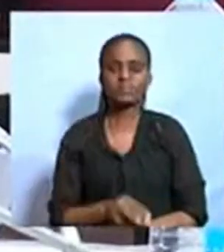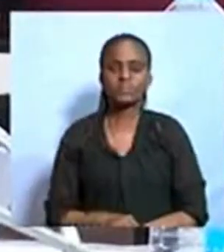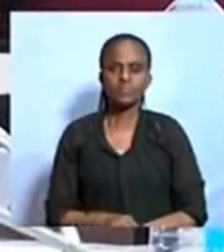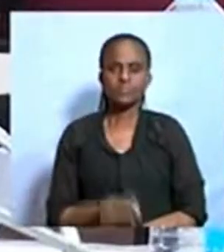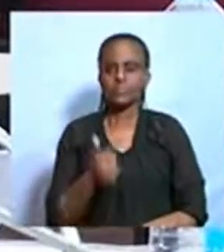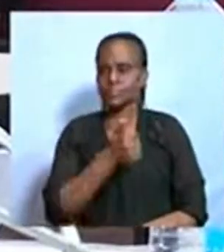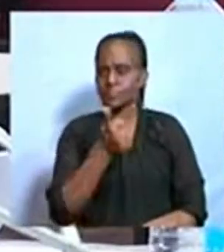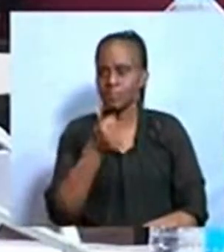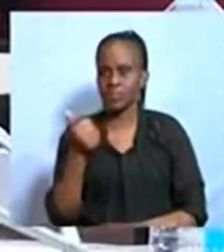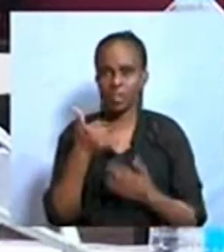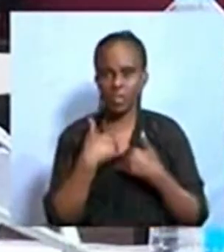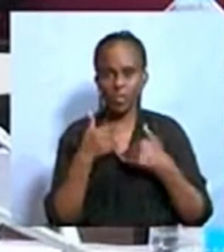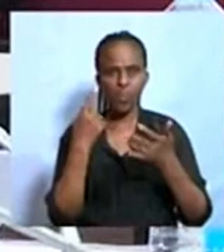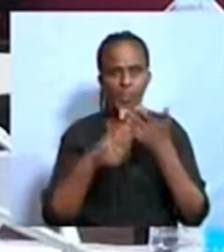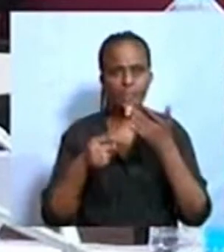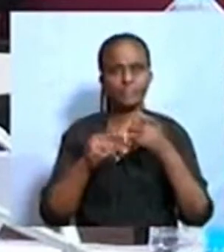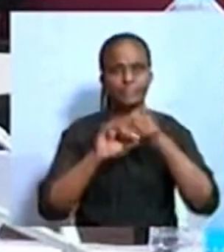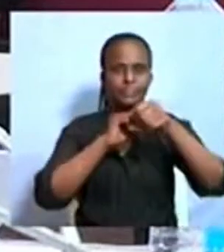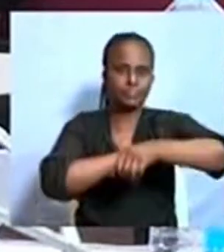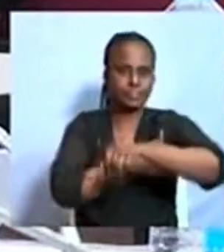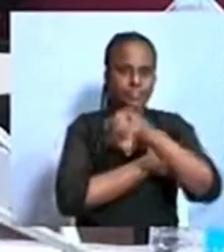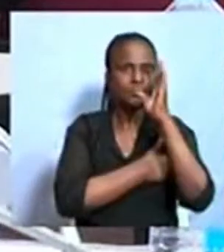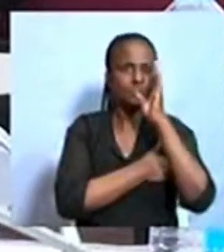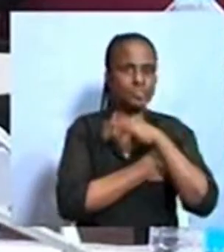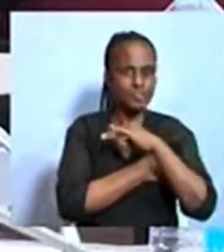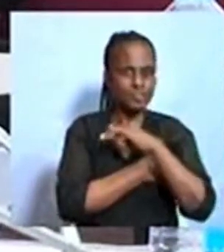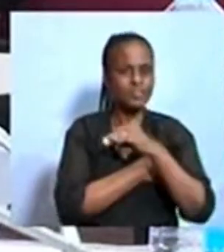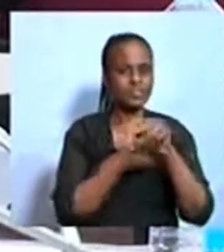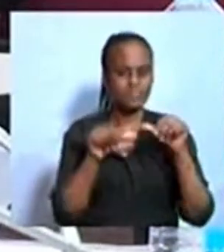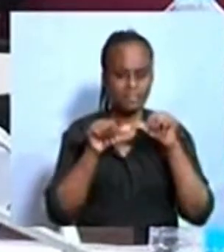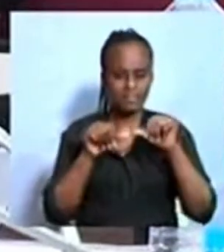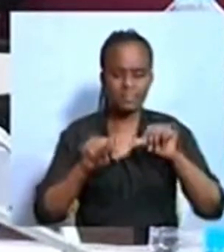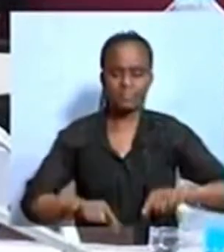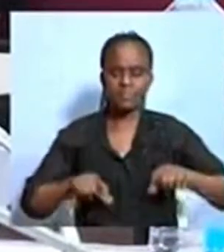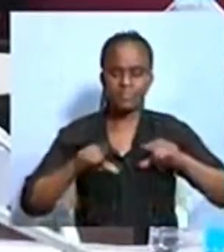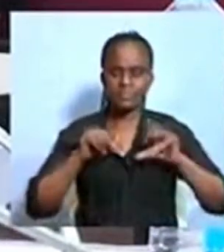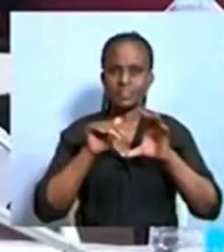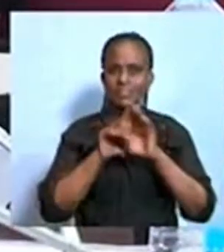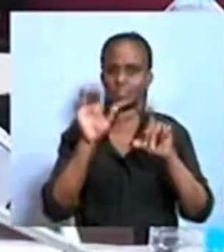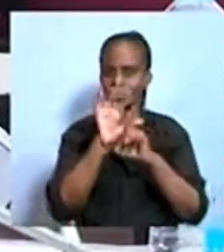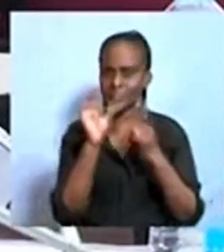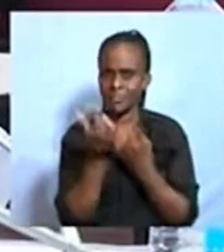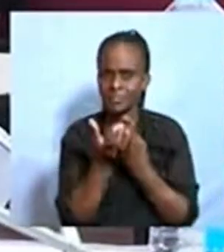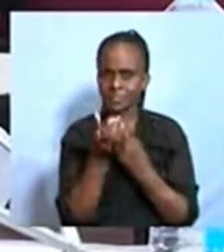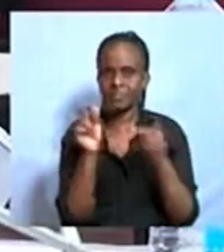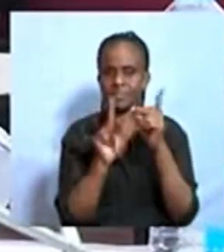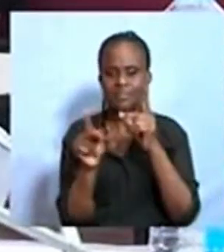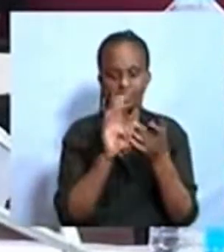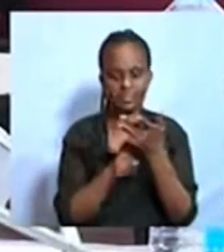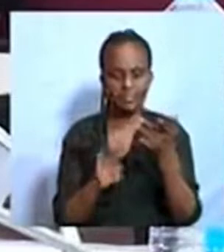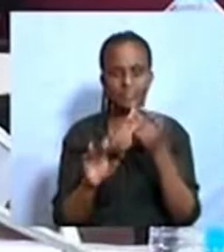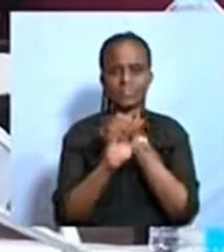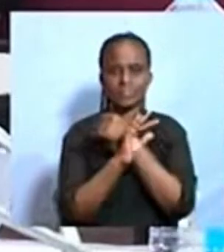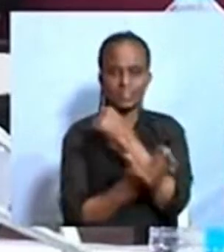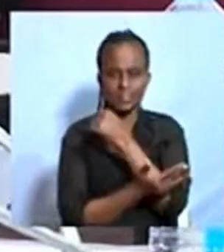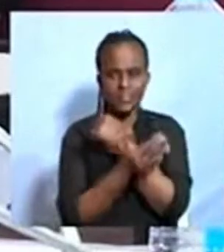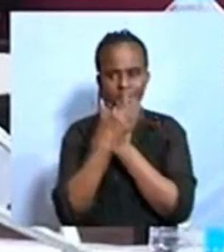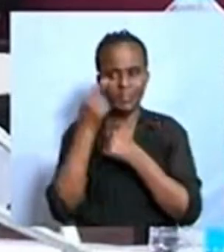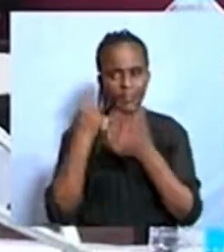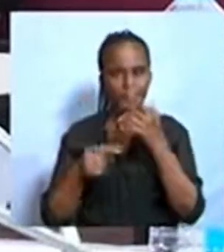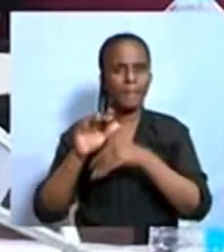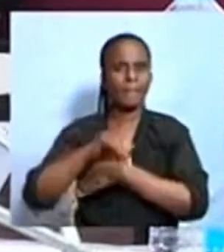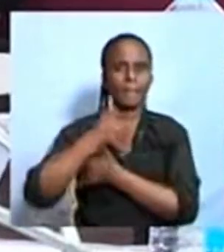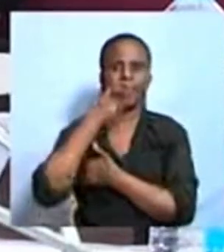others have been pushed into early marriages because we still live in a culture where people believe that when you fall pregnant, then you should be getting